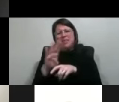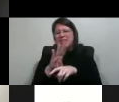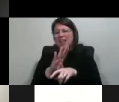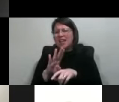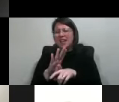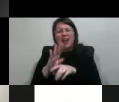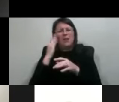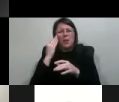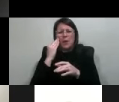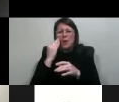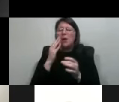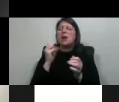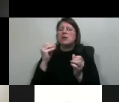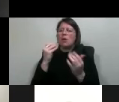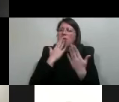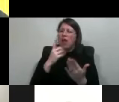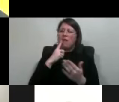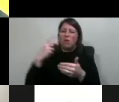the conversation.